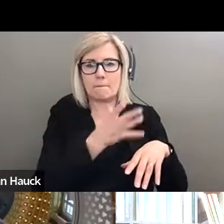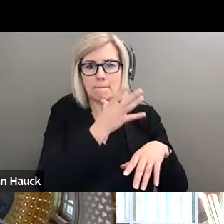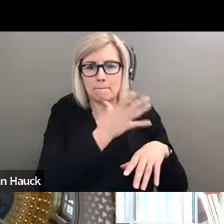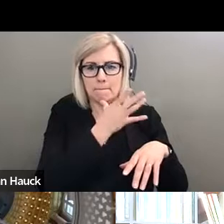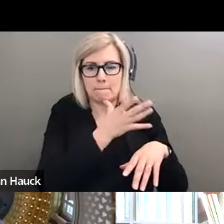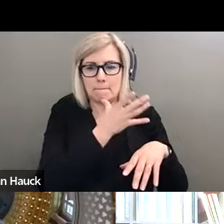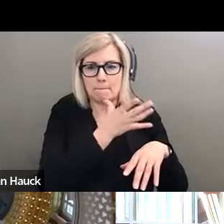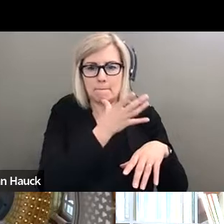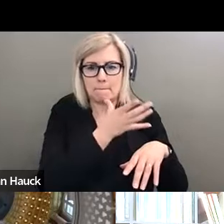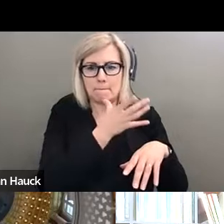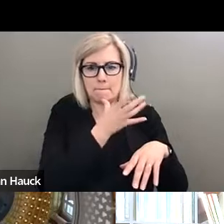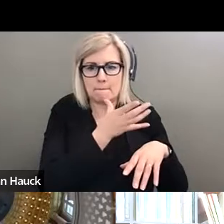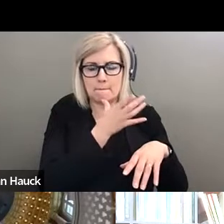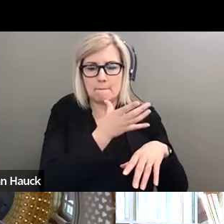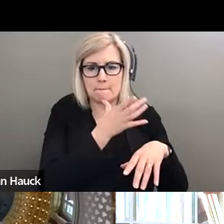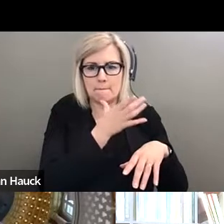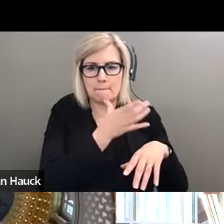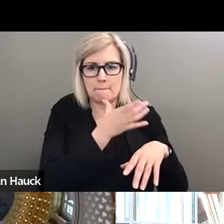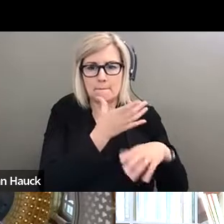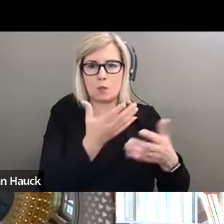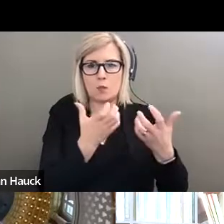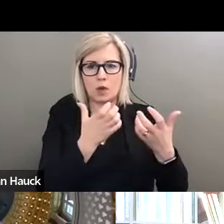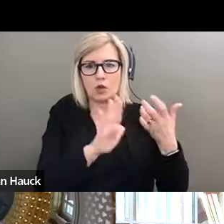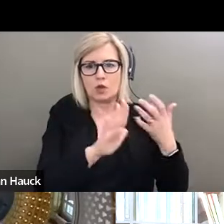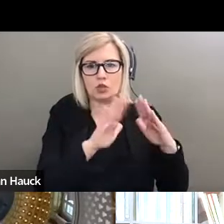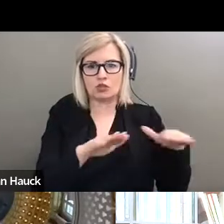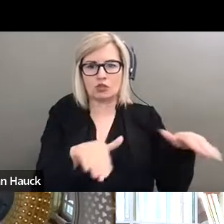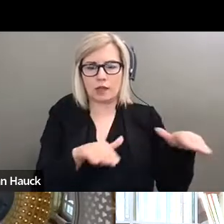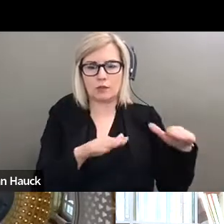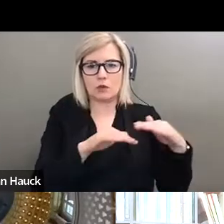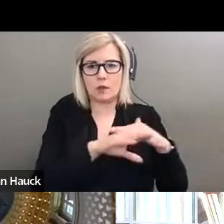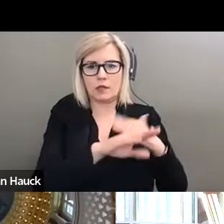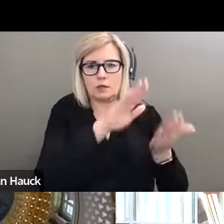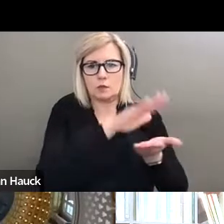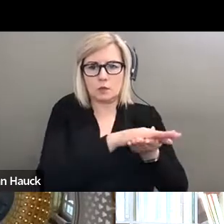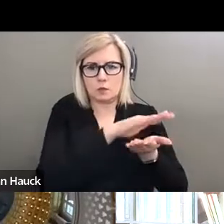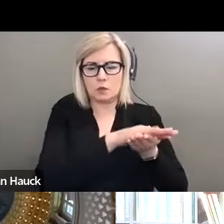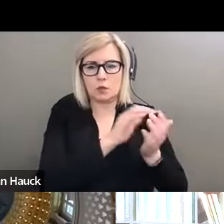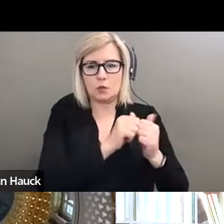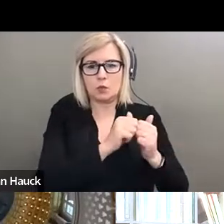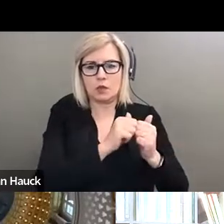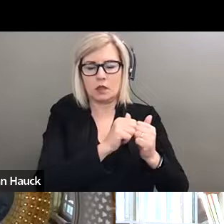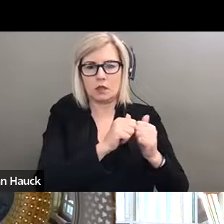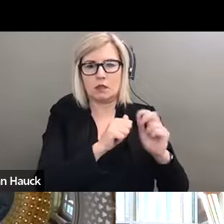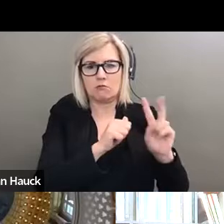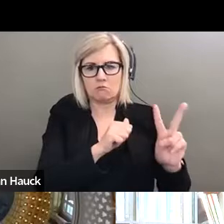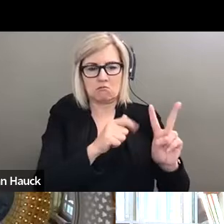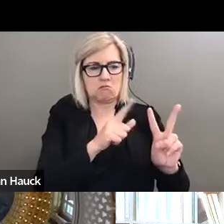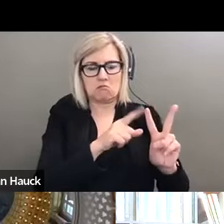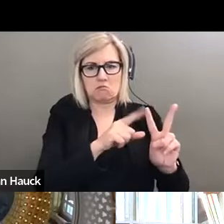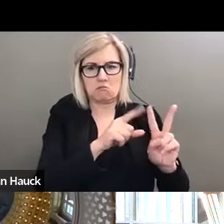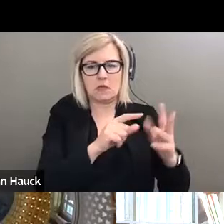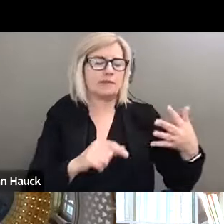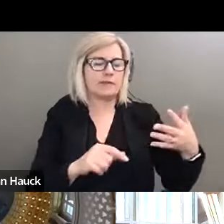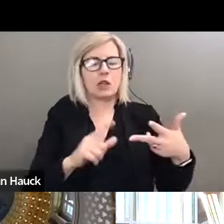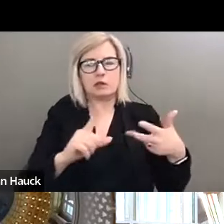mom wanting her child to go to school with her youngest child with a disability to go to school